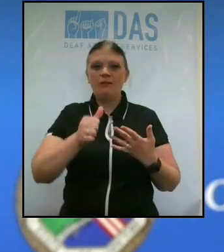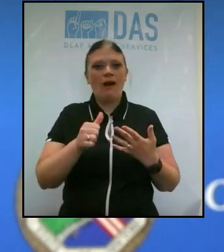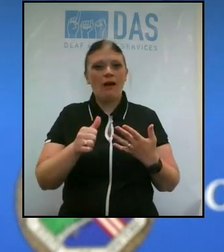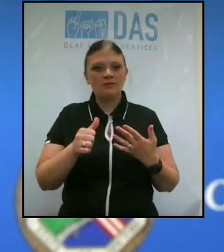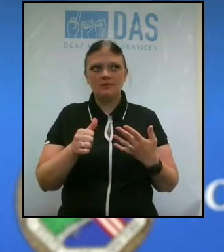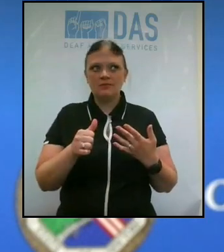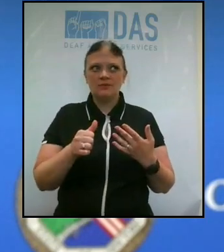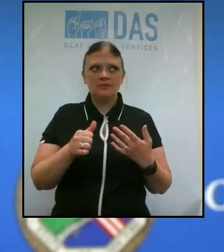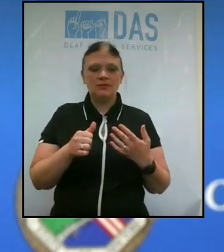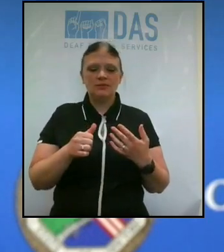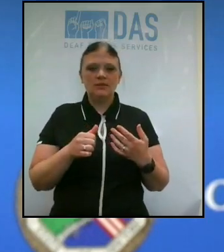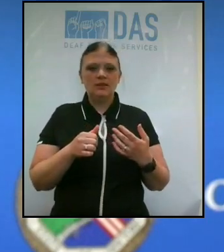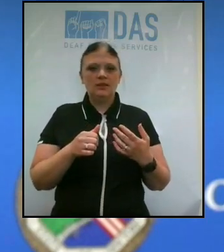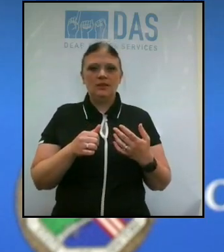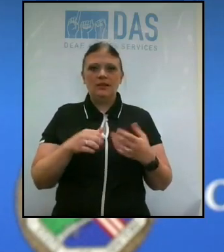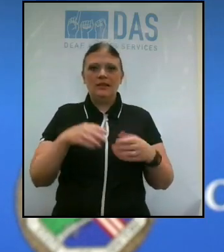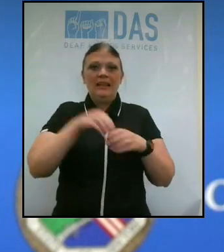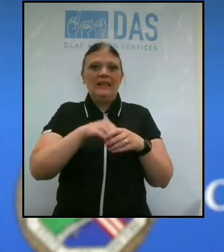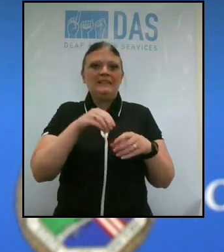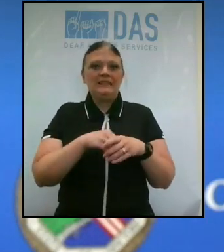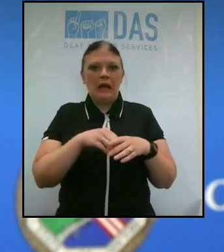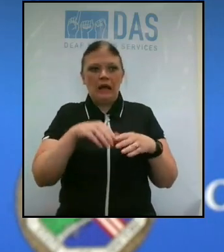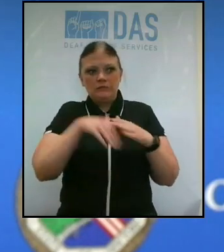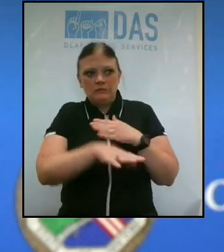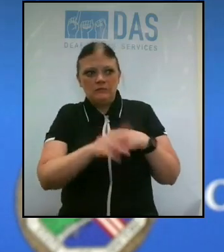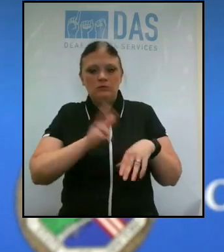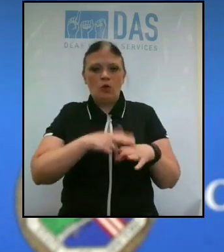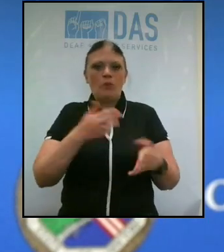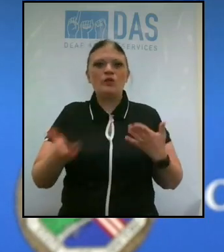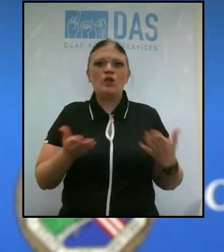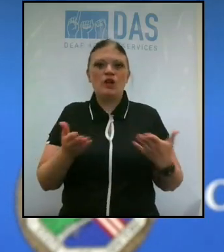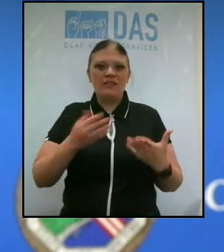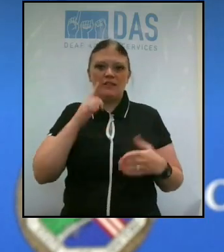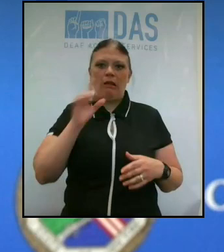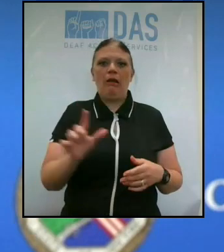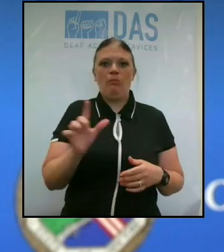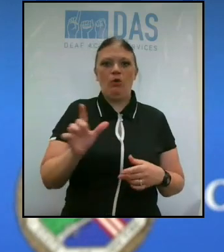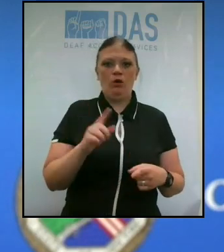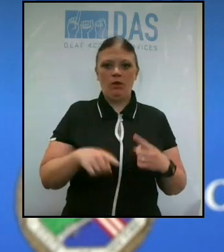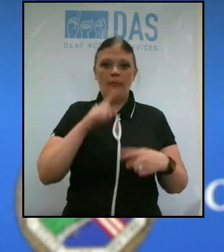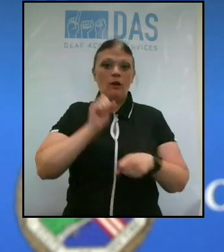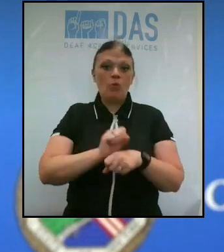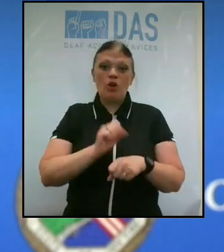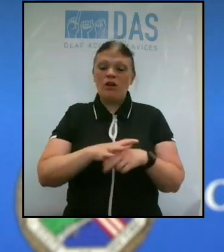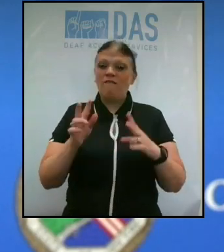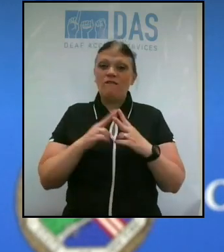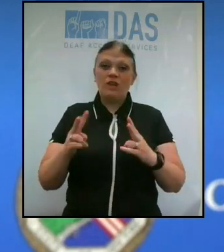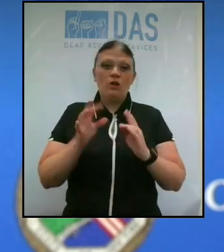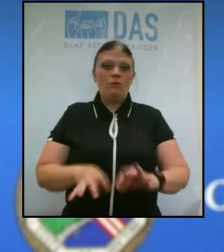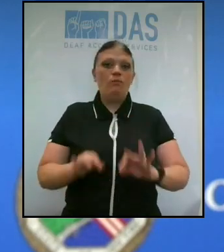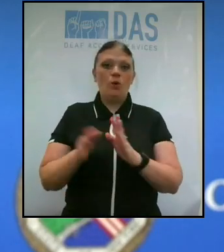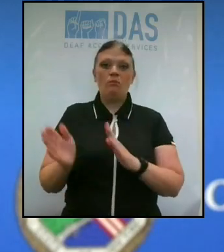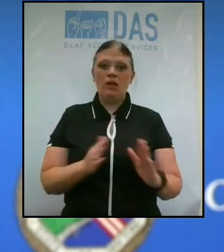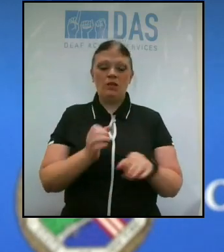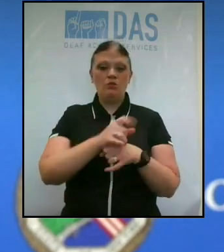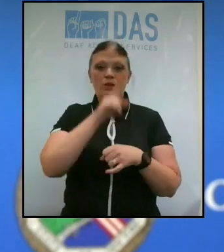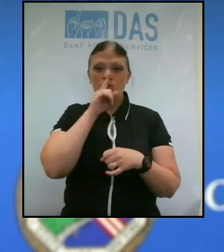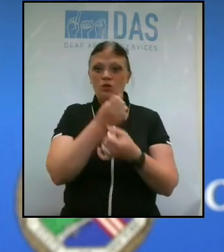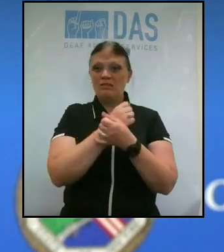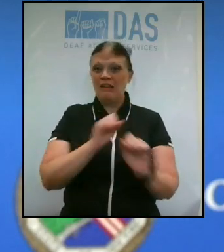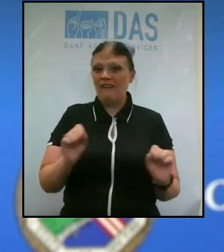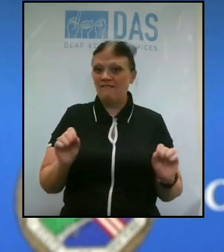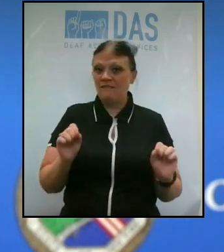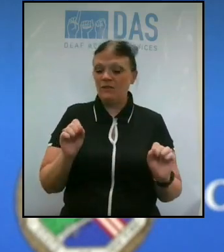in pickup or the normal services that you would see in the libraries. But I know they're working on a very important plan to ensure the